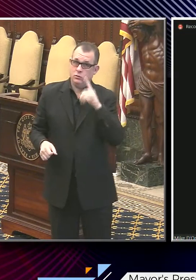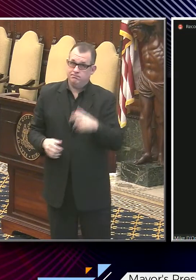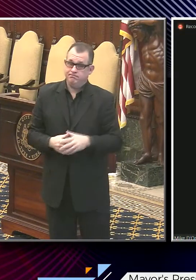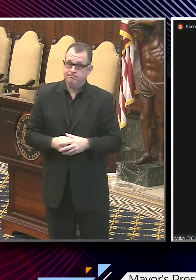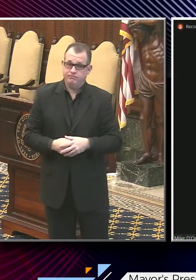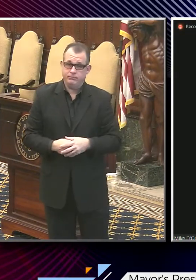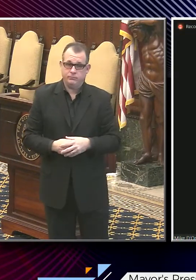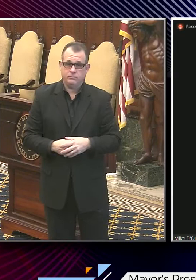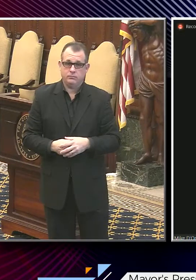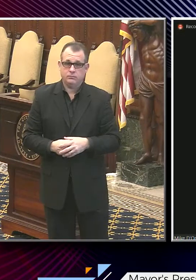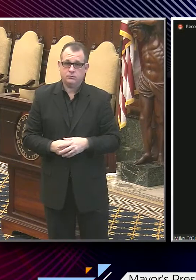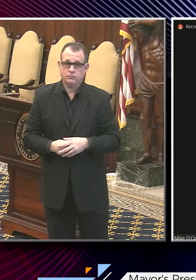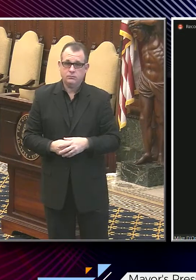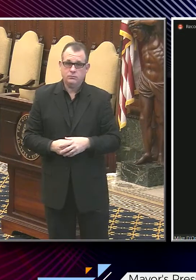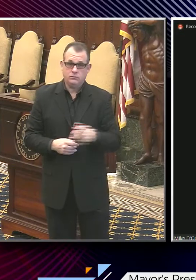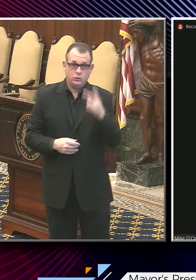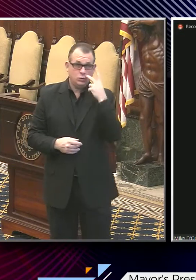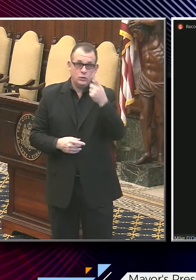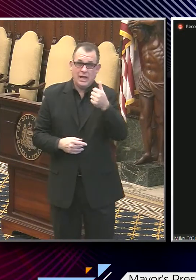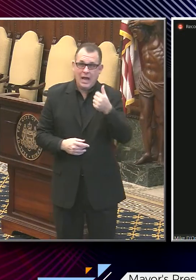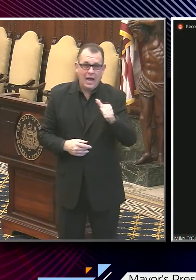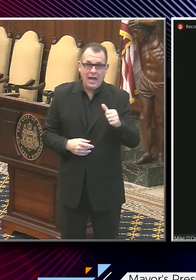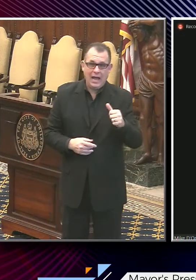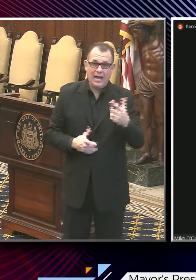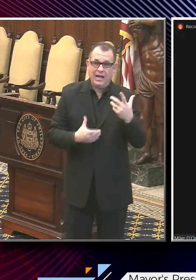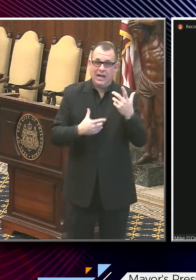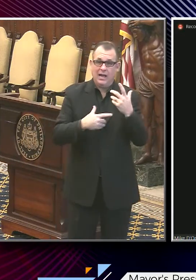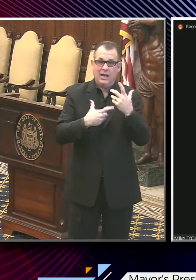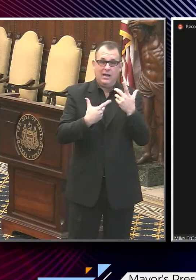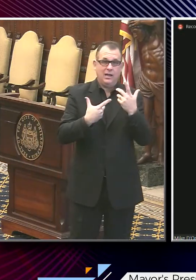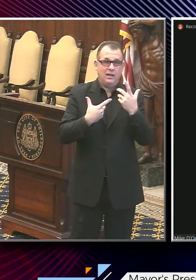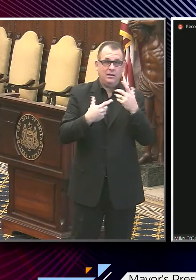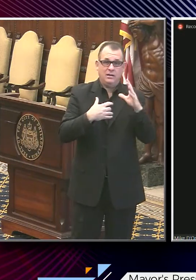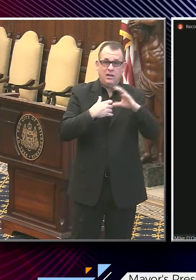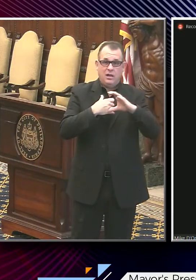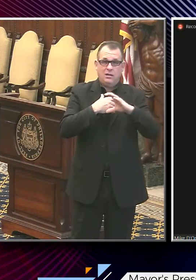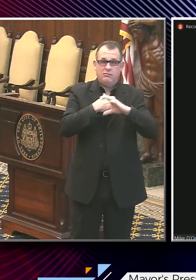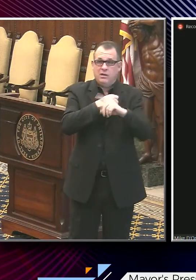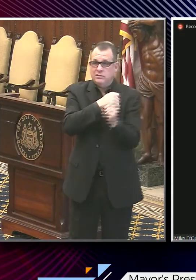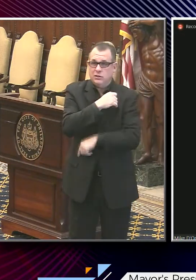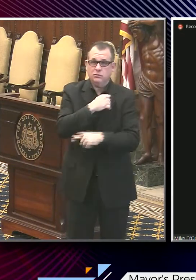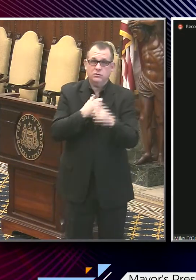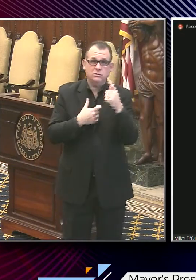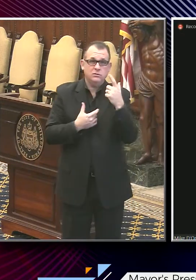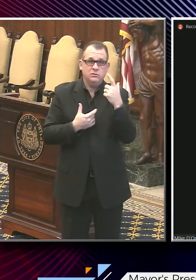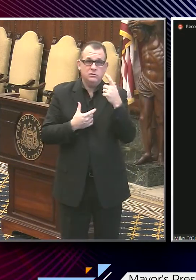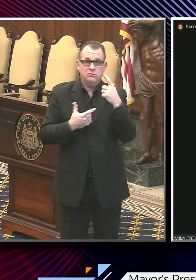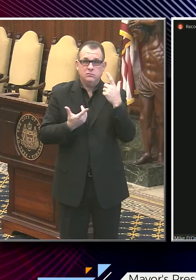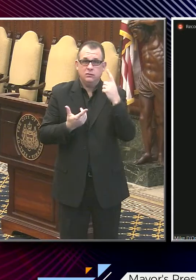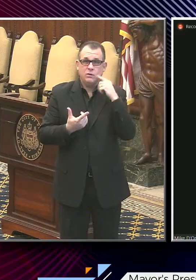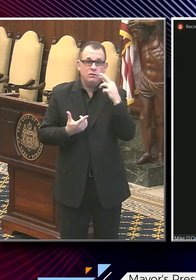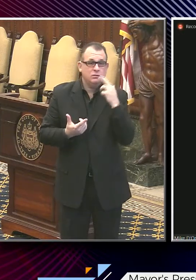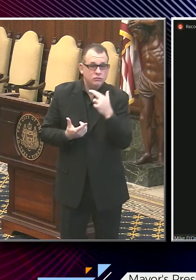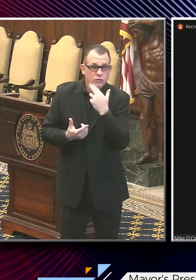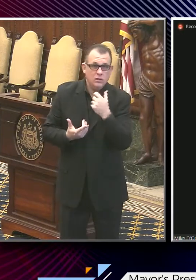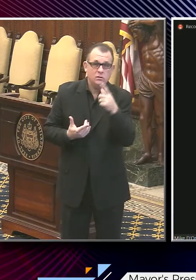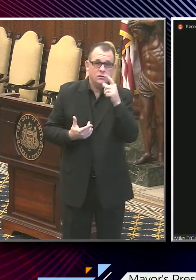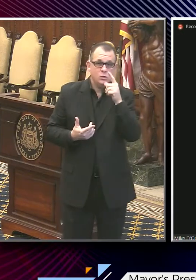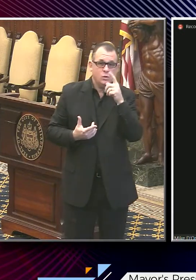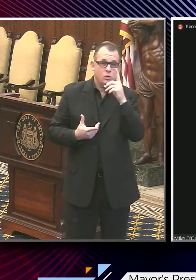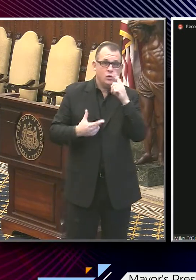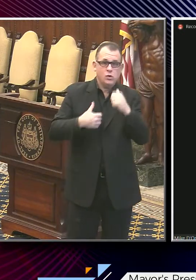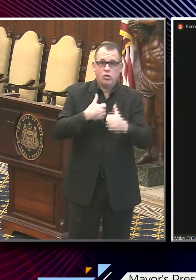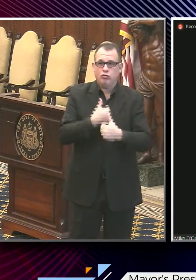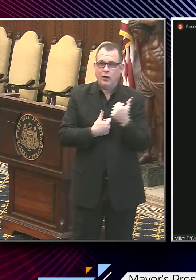And do you foresee any additional or putting in place any additional consequences to those restaurants or businesses that